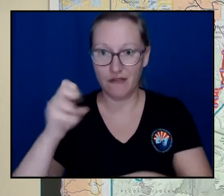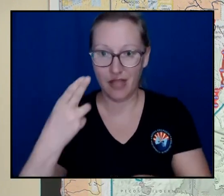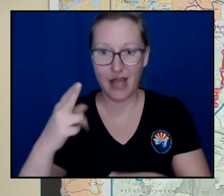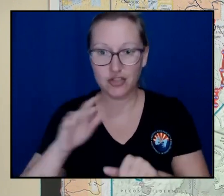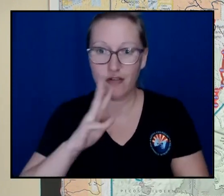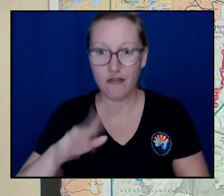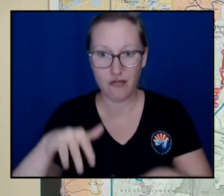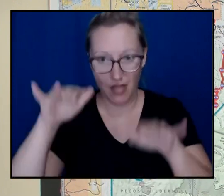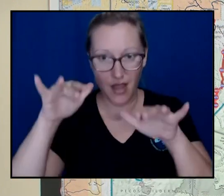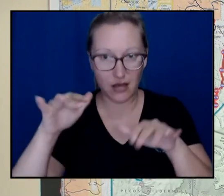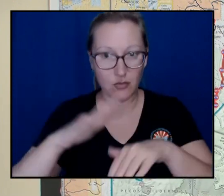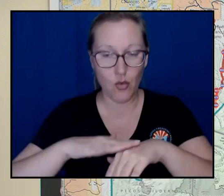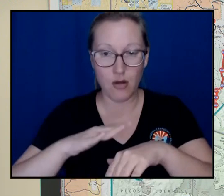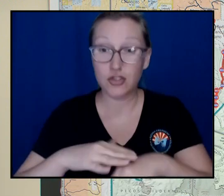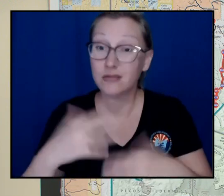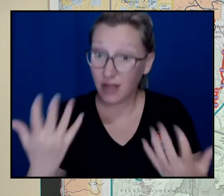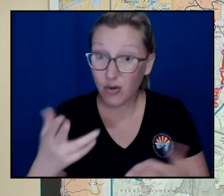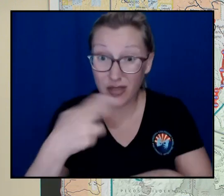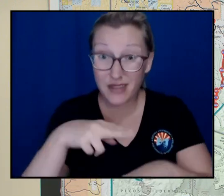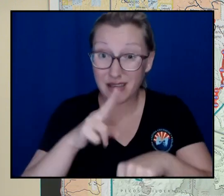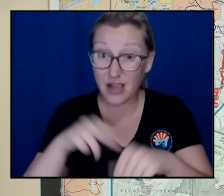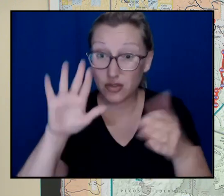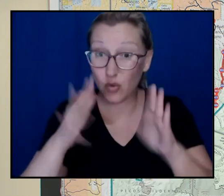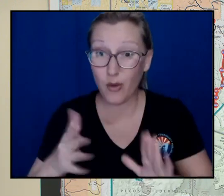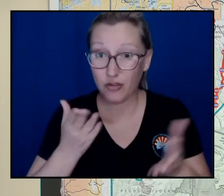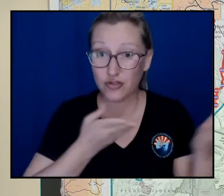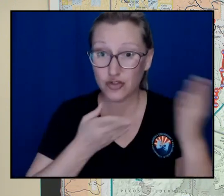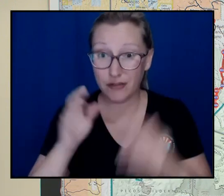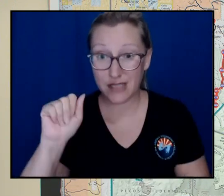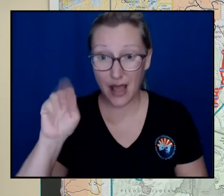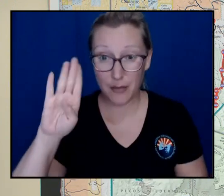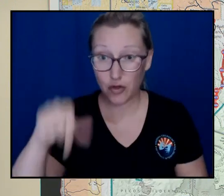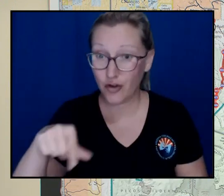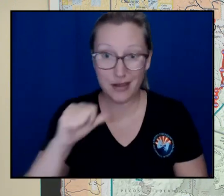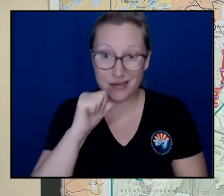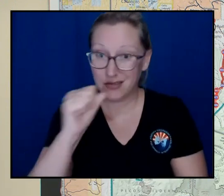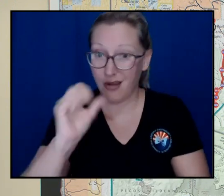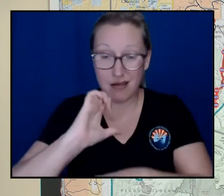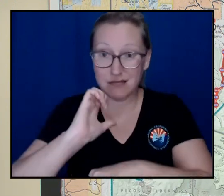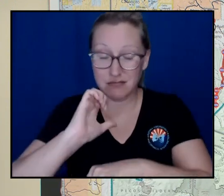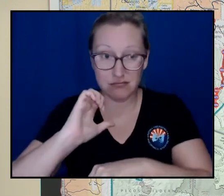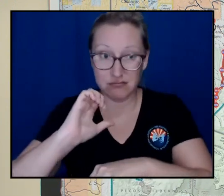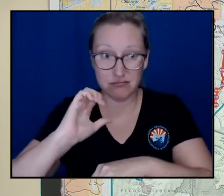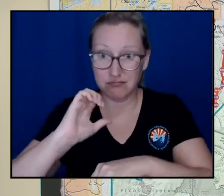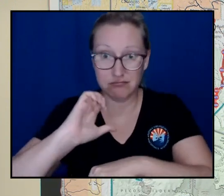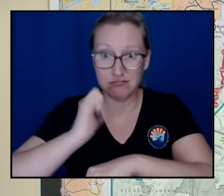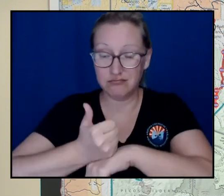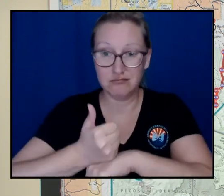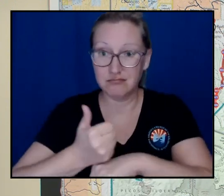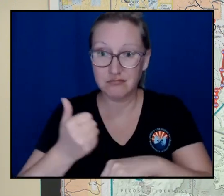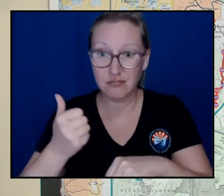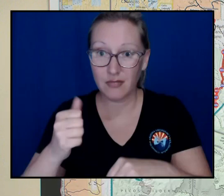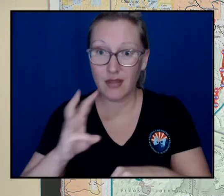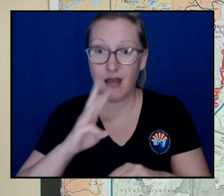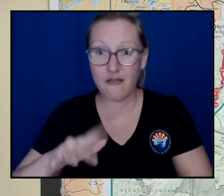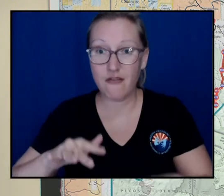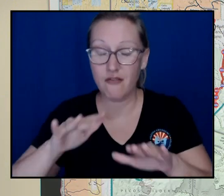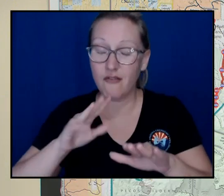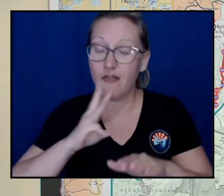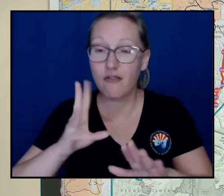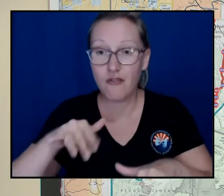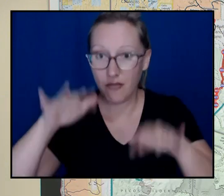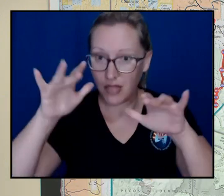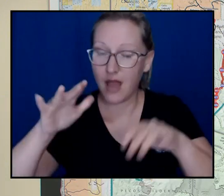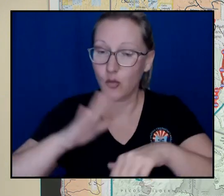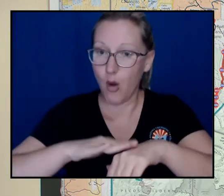Albuquerque did not hoist a flash flood watch for the burn scar today. In fact, that's the first time in a while that we've seen